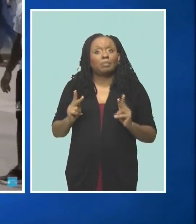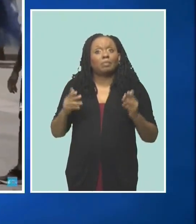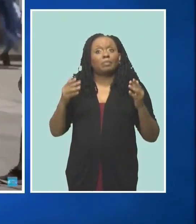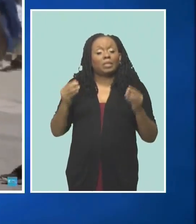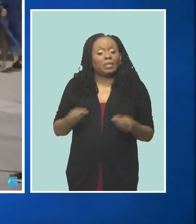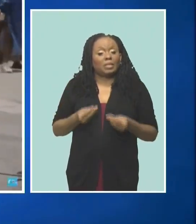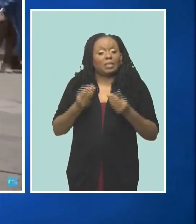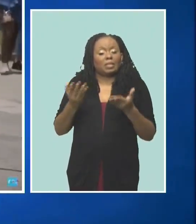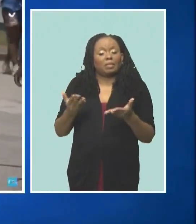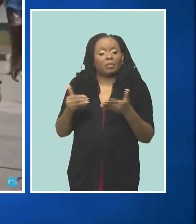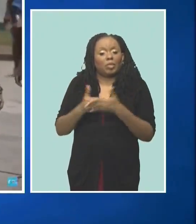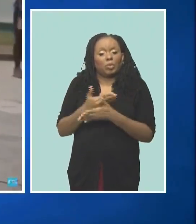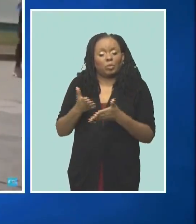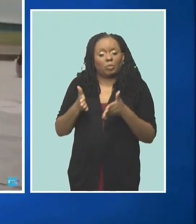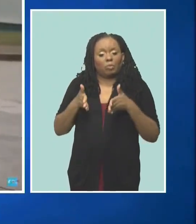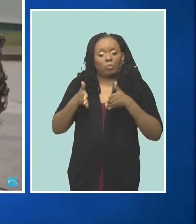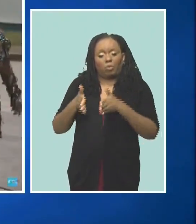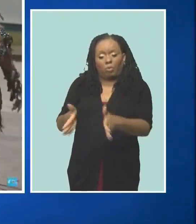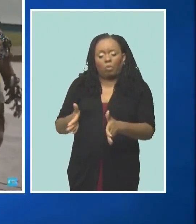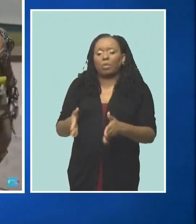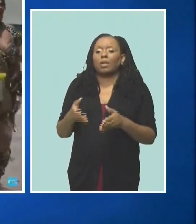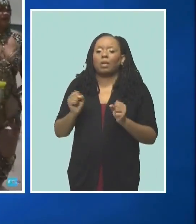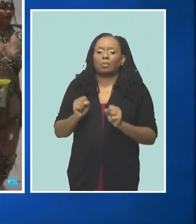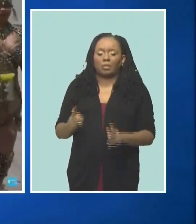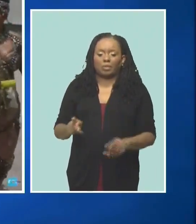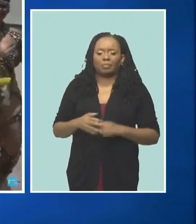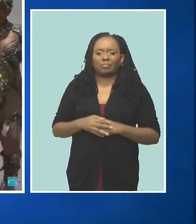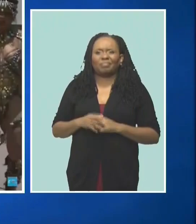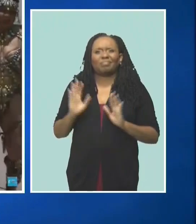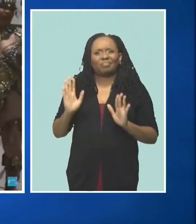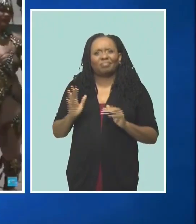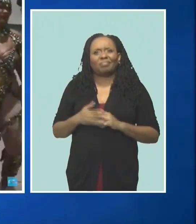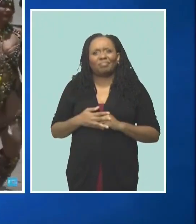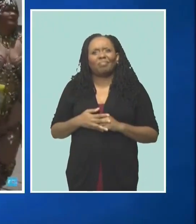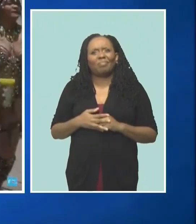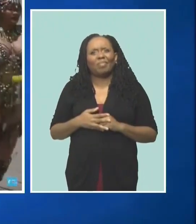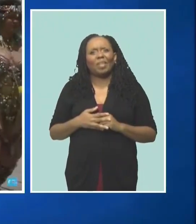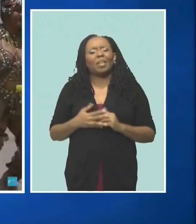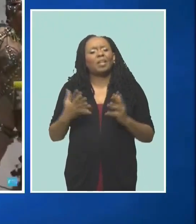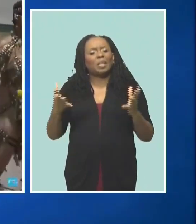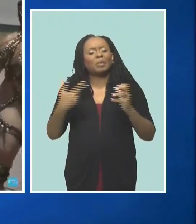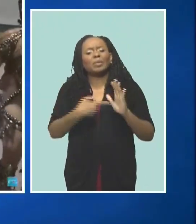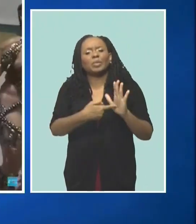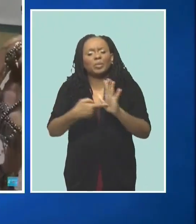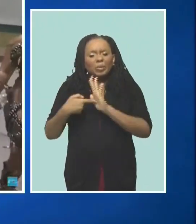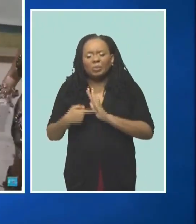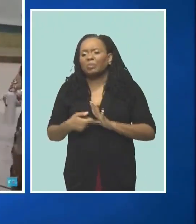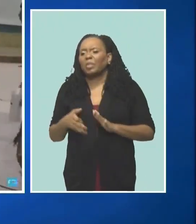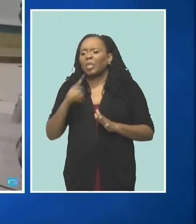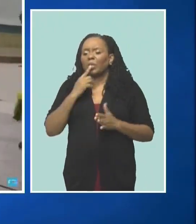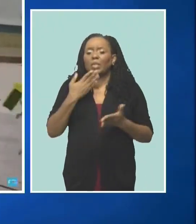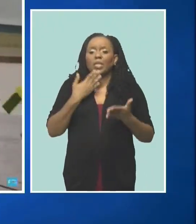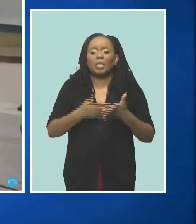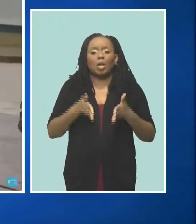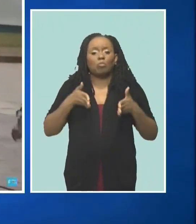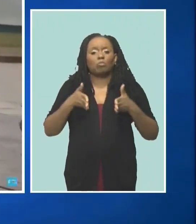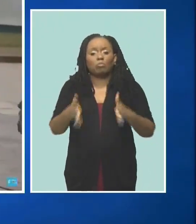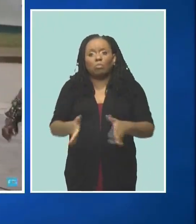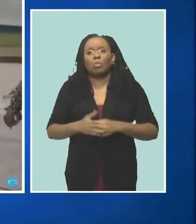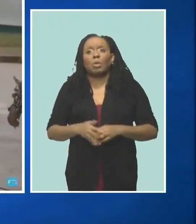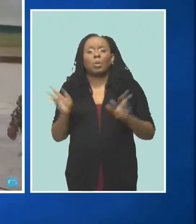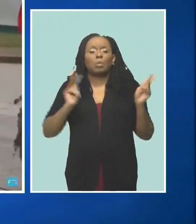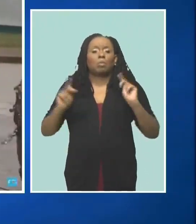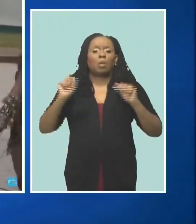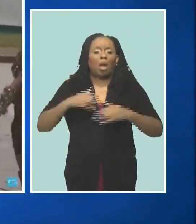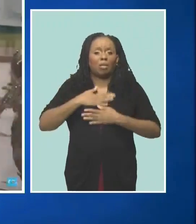1, in terms of safety, 2, in terms of being able to give us a spectacle, and then 3, an adequate jump, for the revelers.